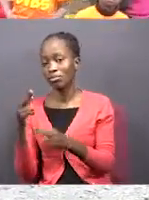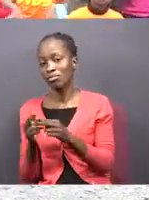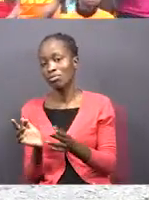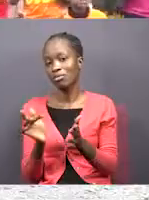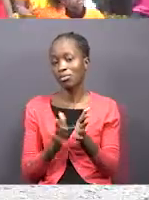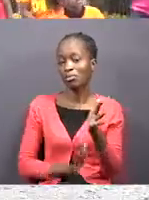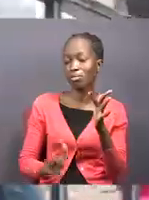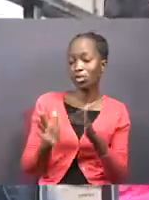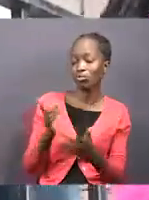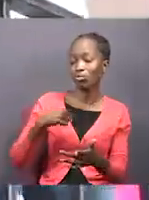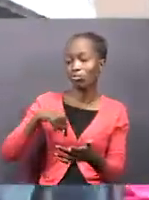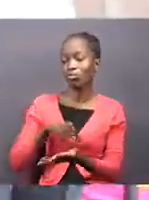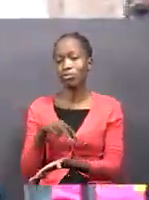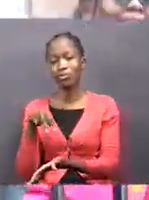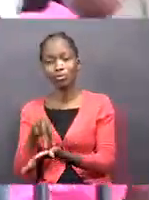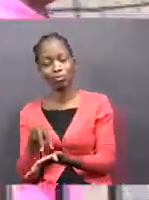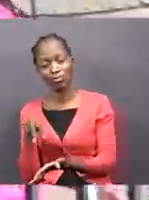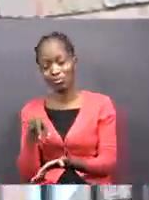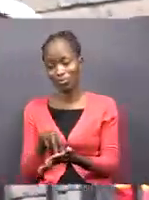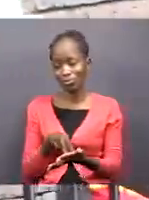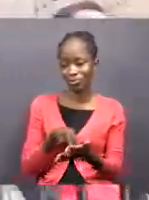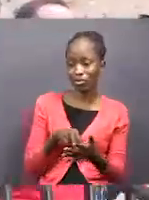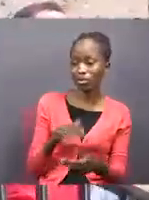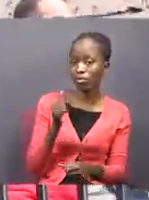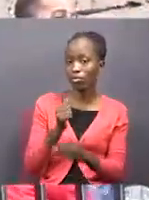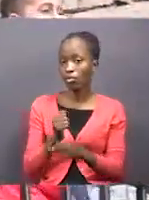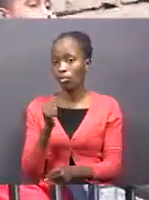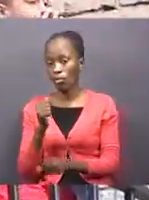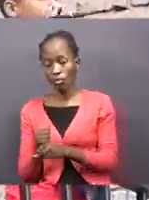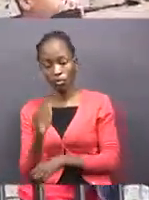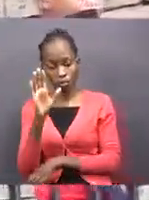Of you, if you love Jesus, make some